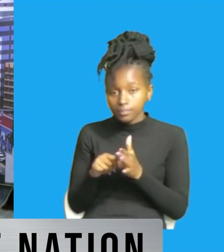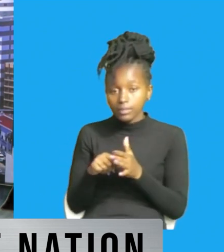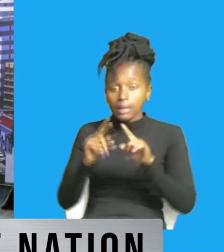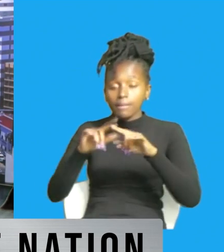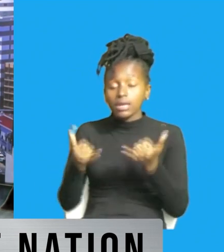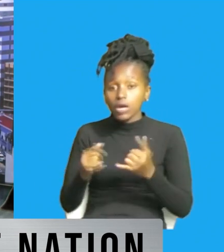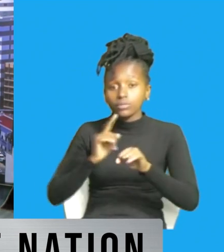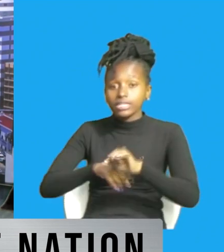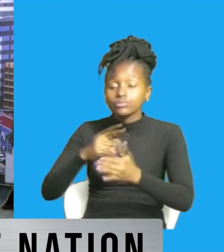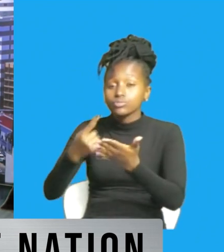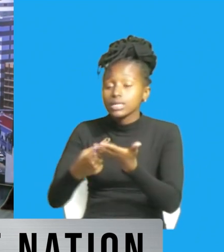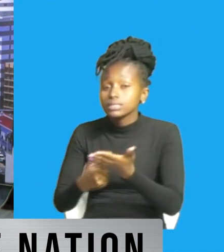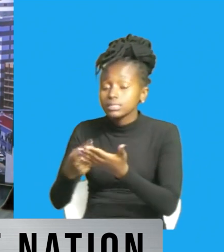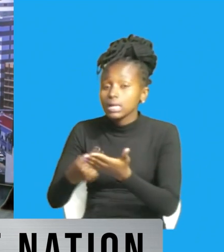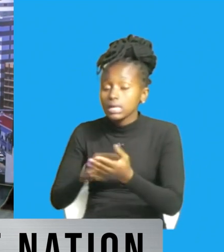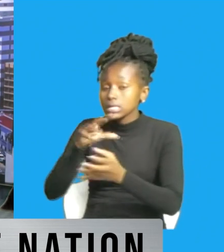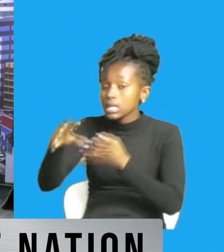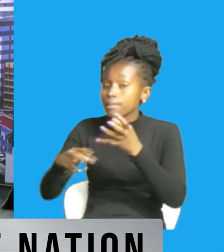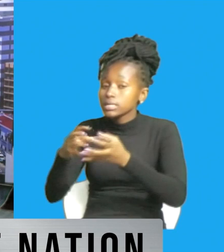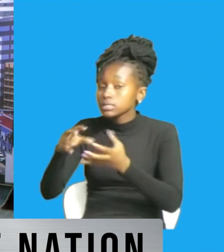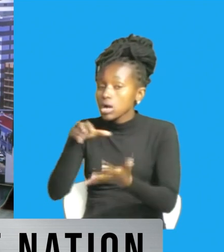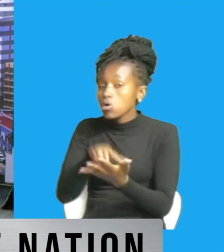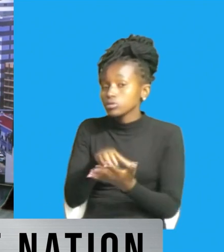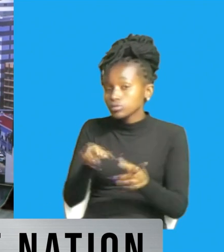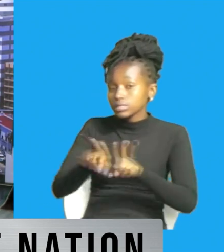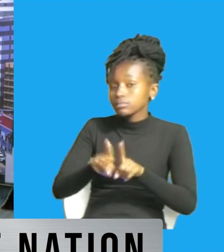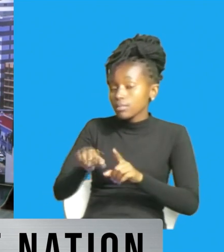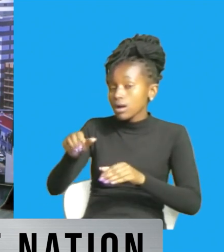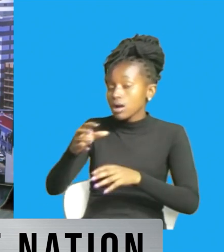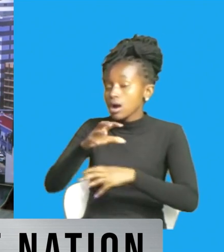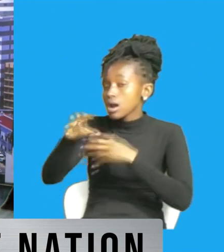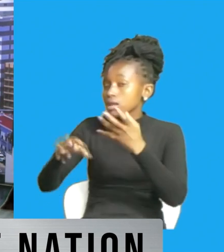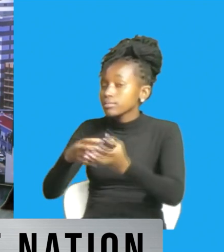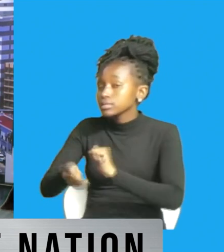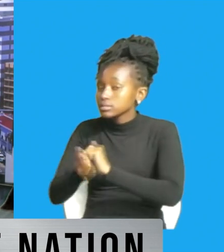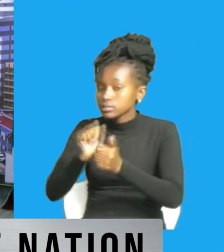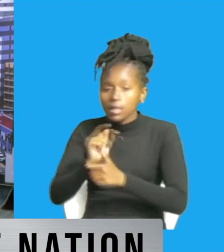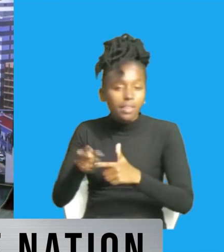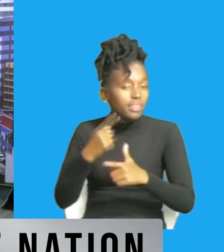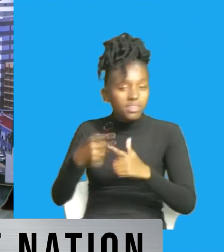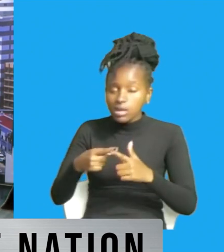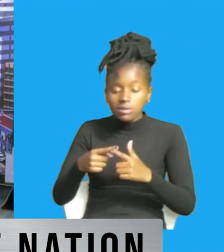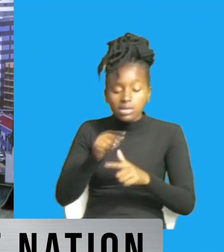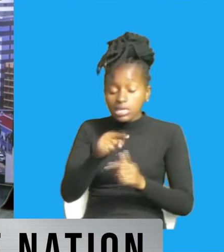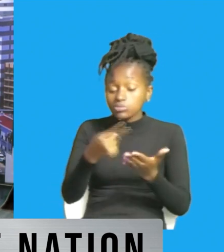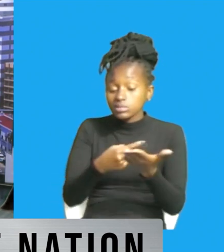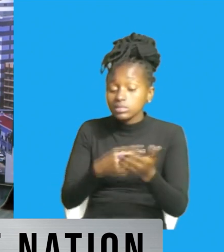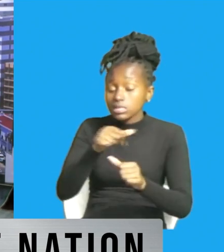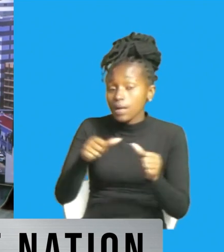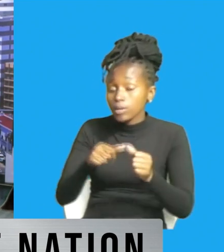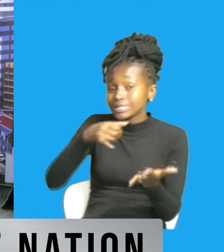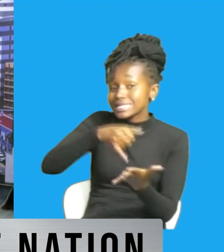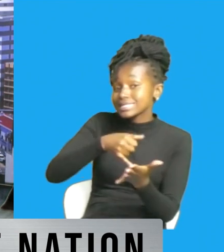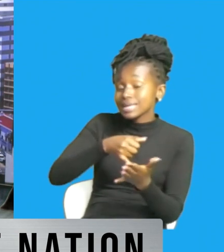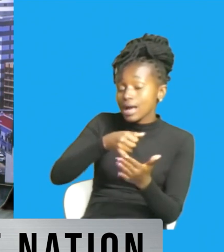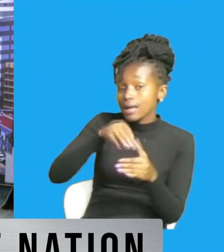and climatic conditions and all this, that might not be an issue of internal security. It might be an issue of mambo ya